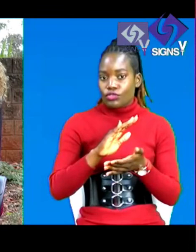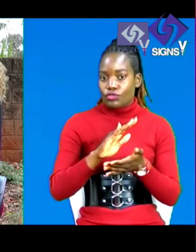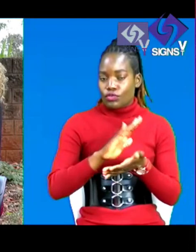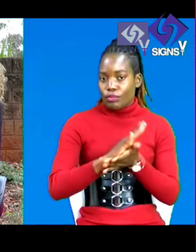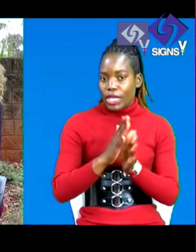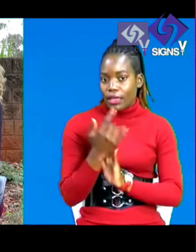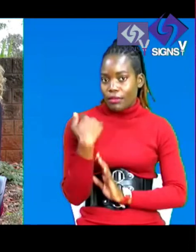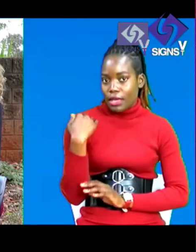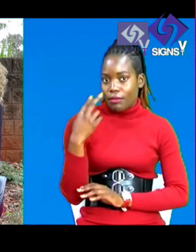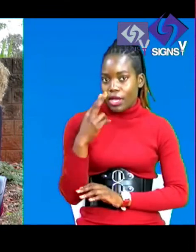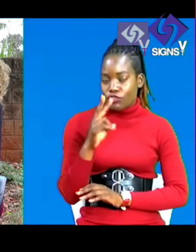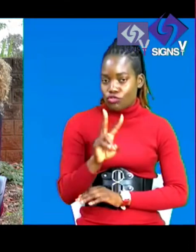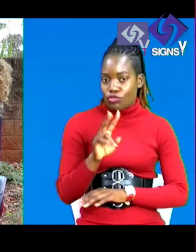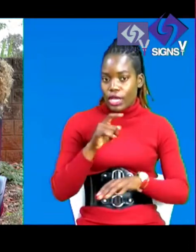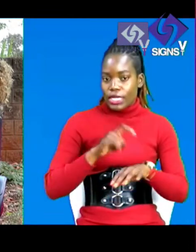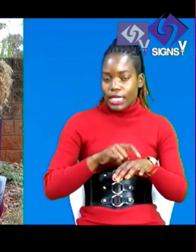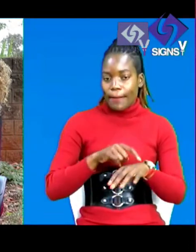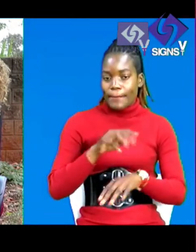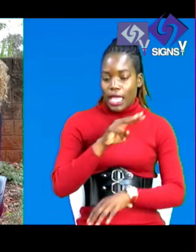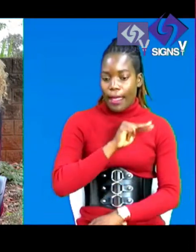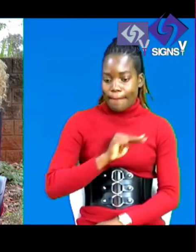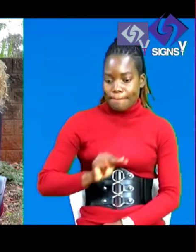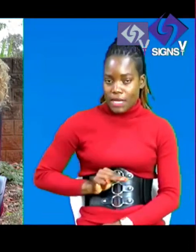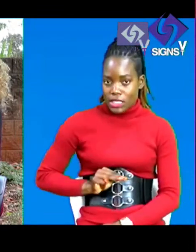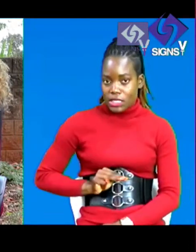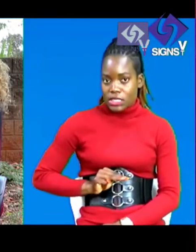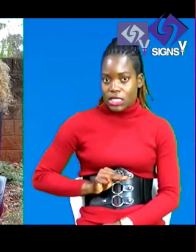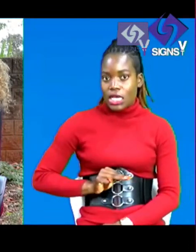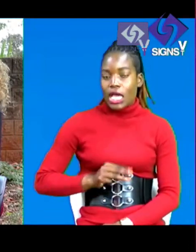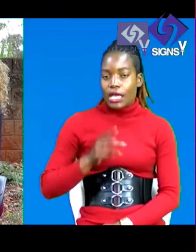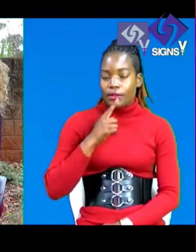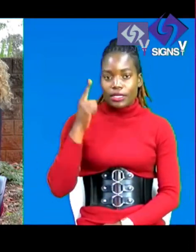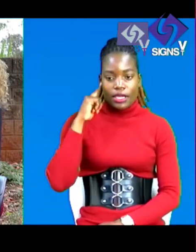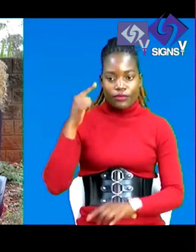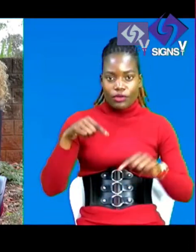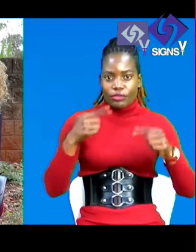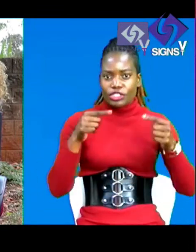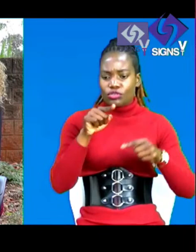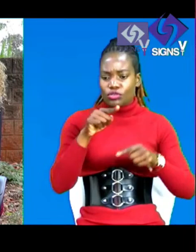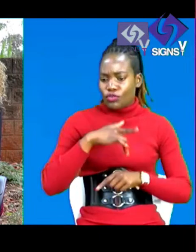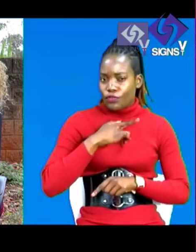the Mr. and Miss Deaf competition. How did you feel about that?